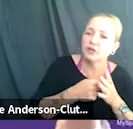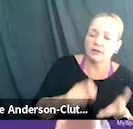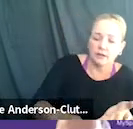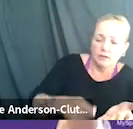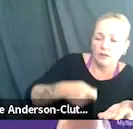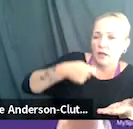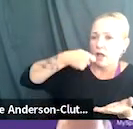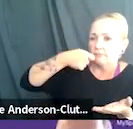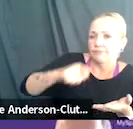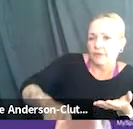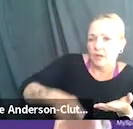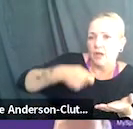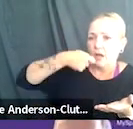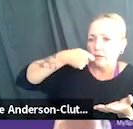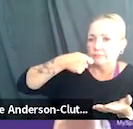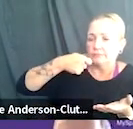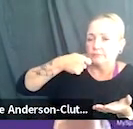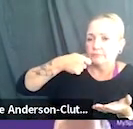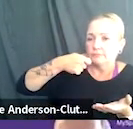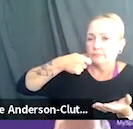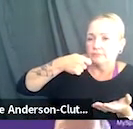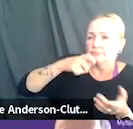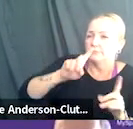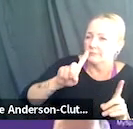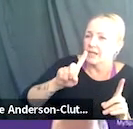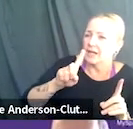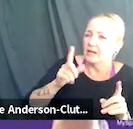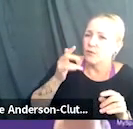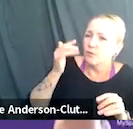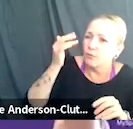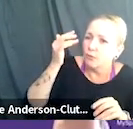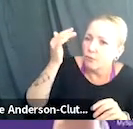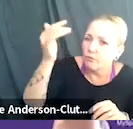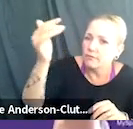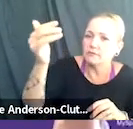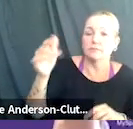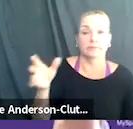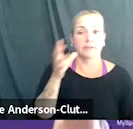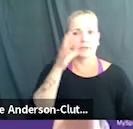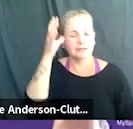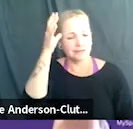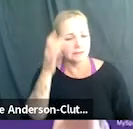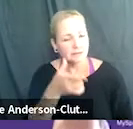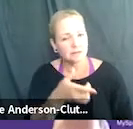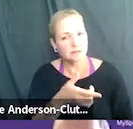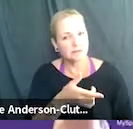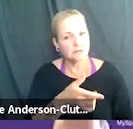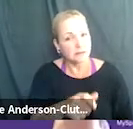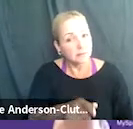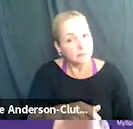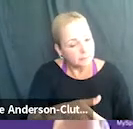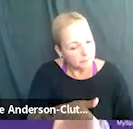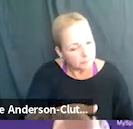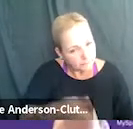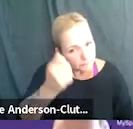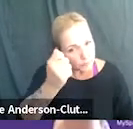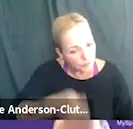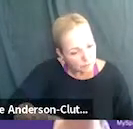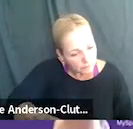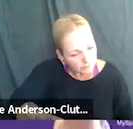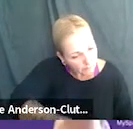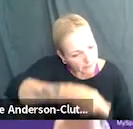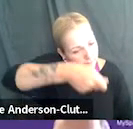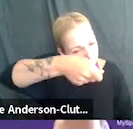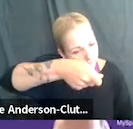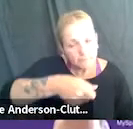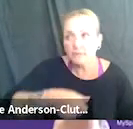anything. They would have to say, put it in your bowl. And sort of literally with each step of eating, they would have to tell him what to do. And so it took an